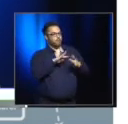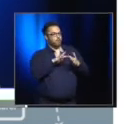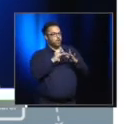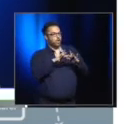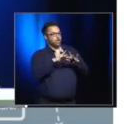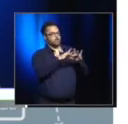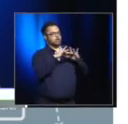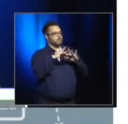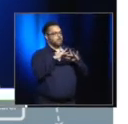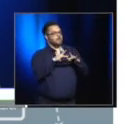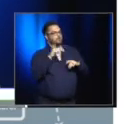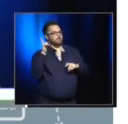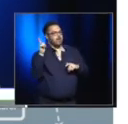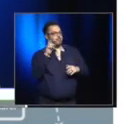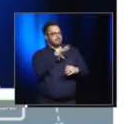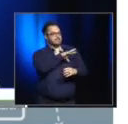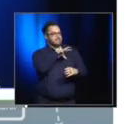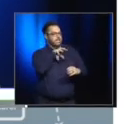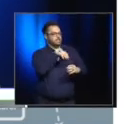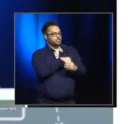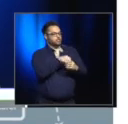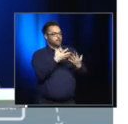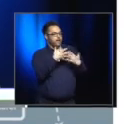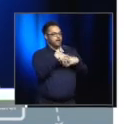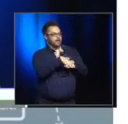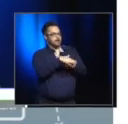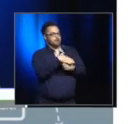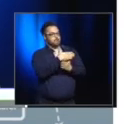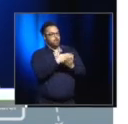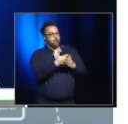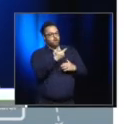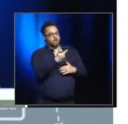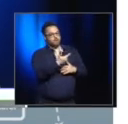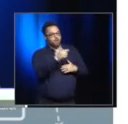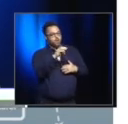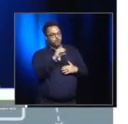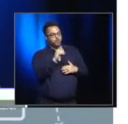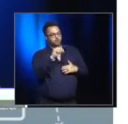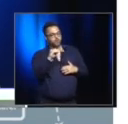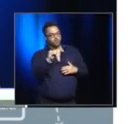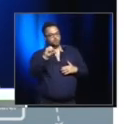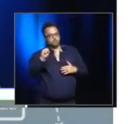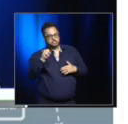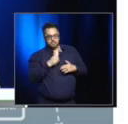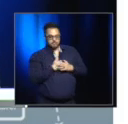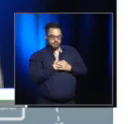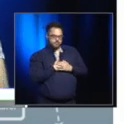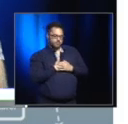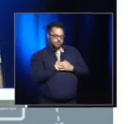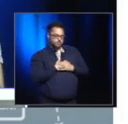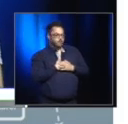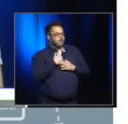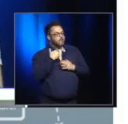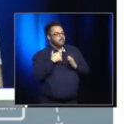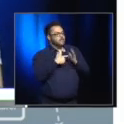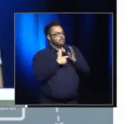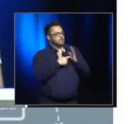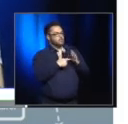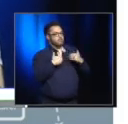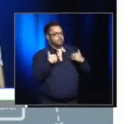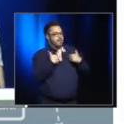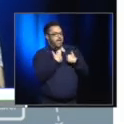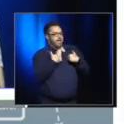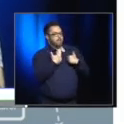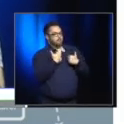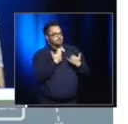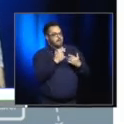an integrated part of the GOOS observing program, and it's really demonstrating how the animals are now an essential